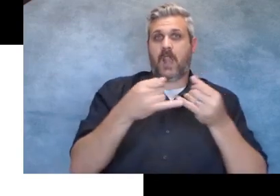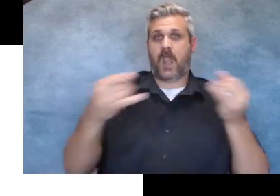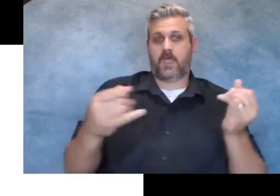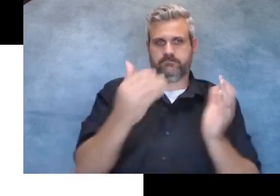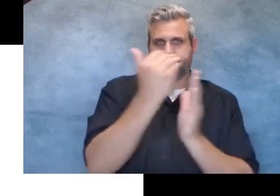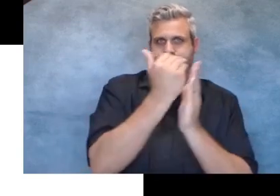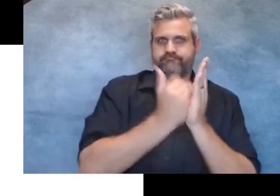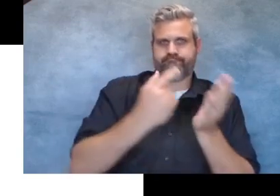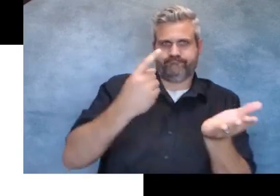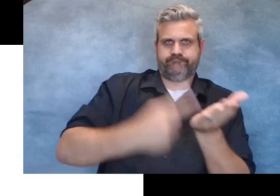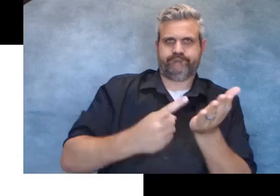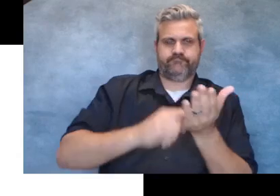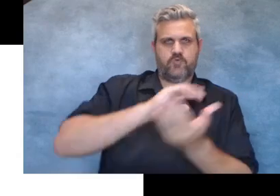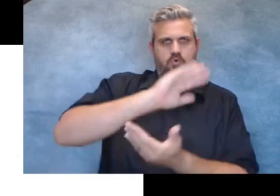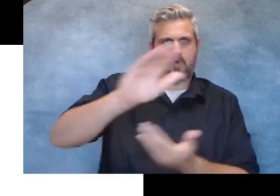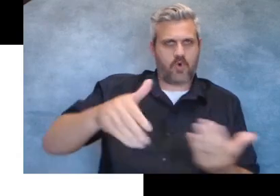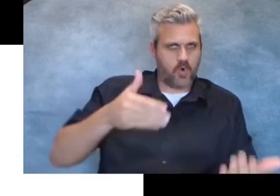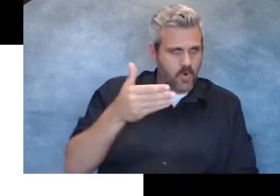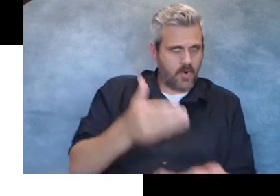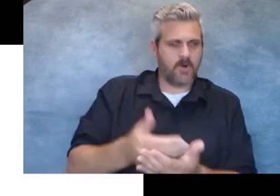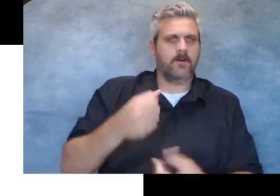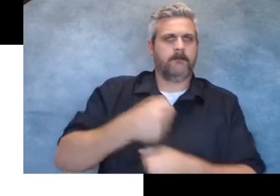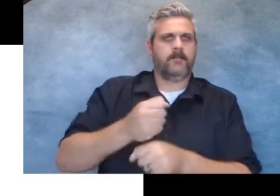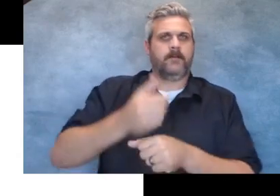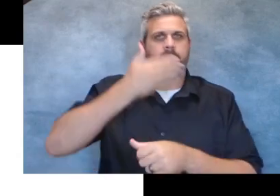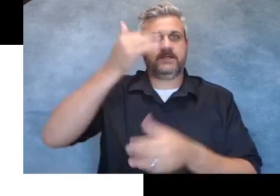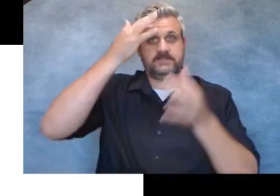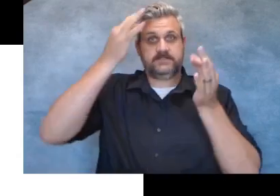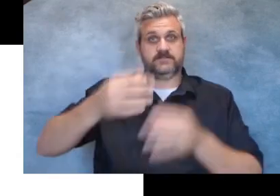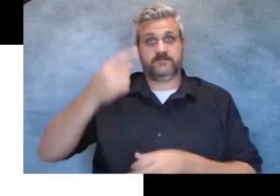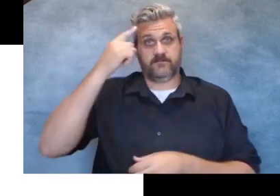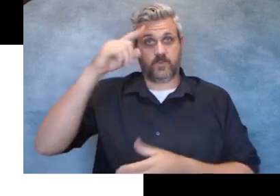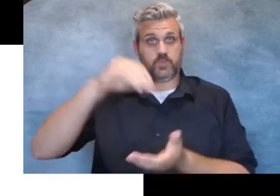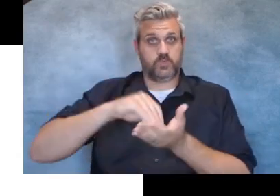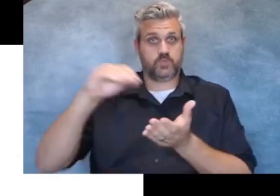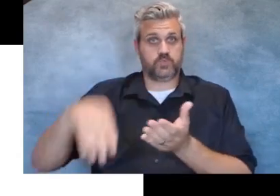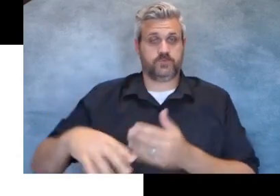the information needed and make the best decision for your student.